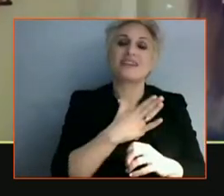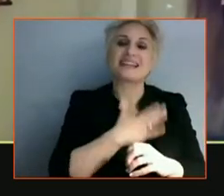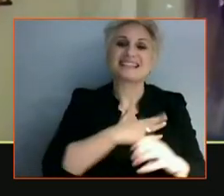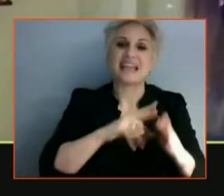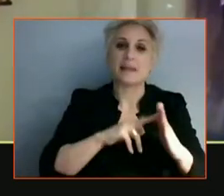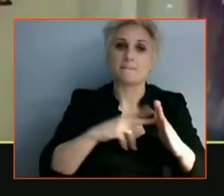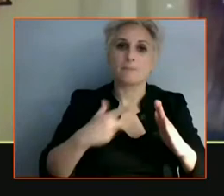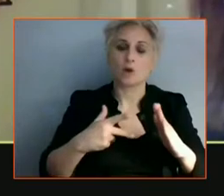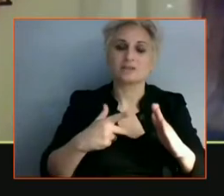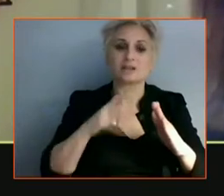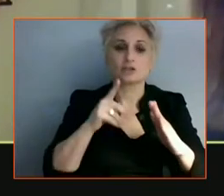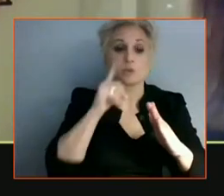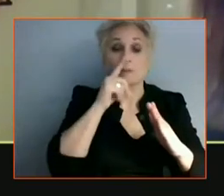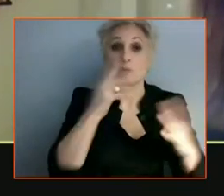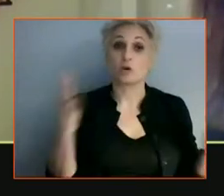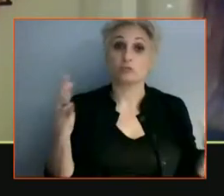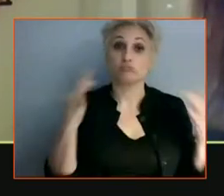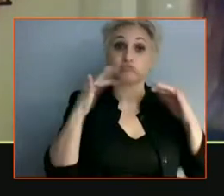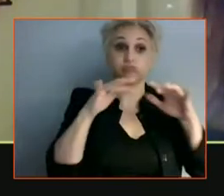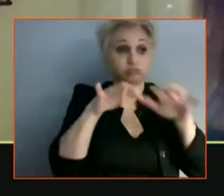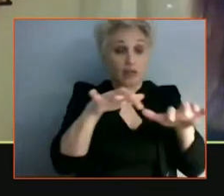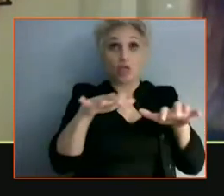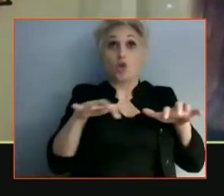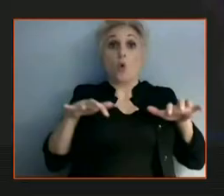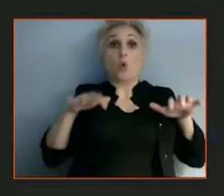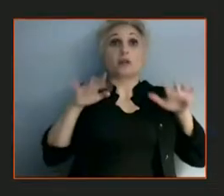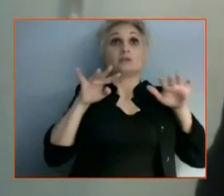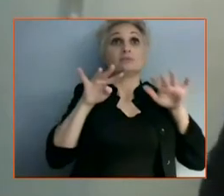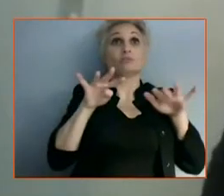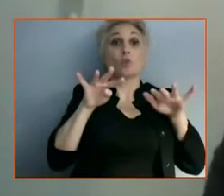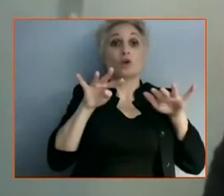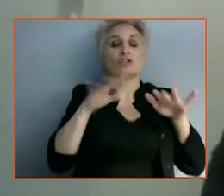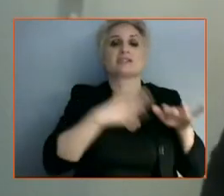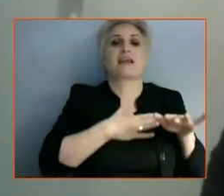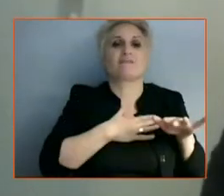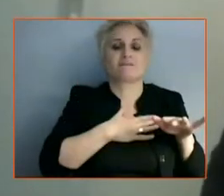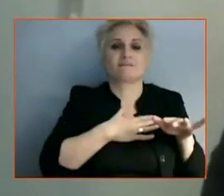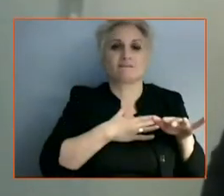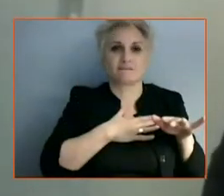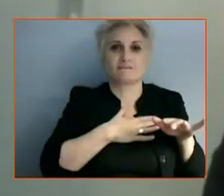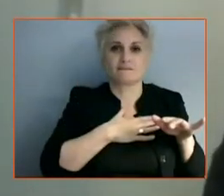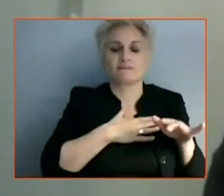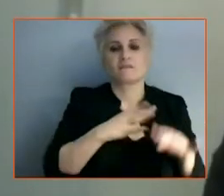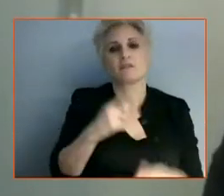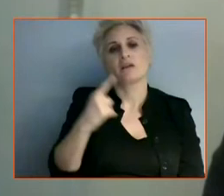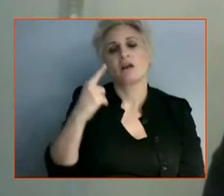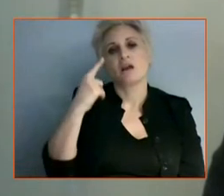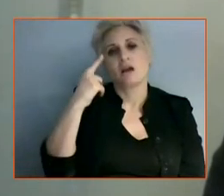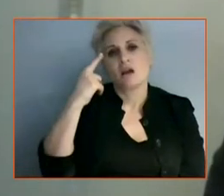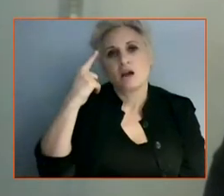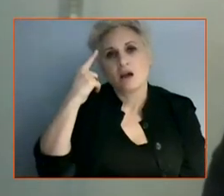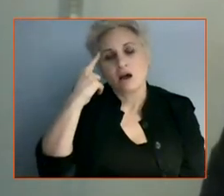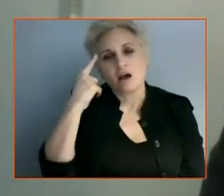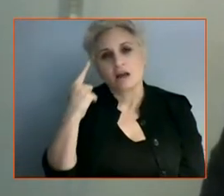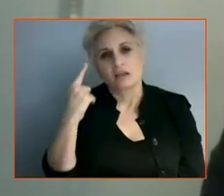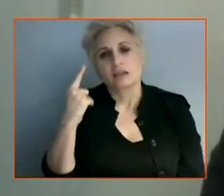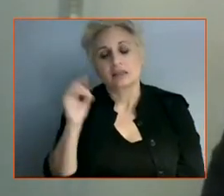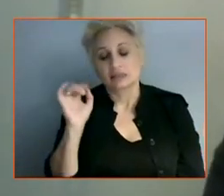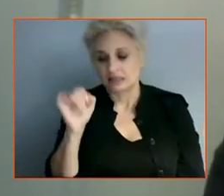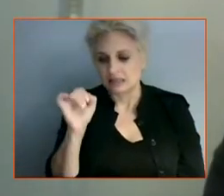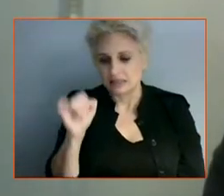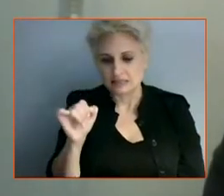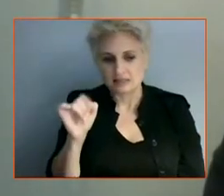safely? Well, I think the indemnity issue has been raised. It's an issue that I know that has